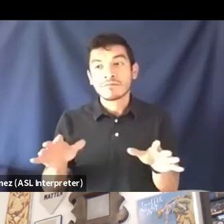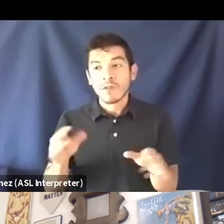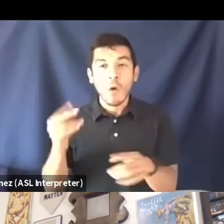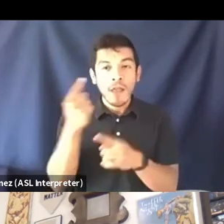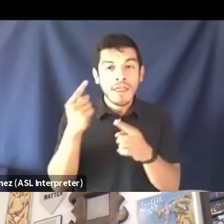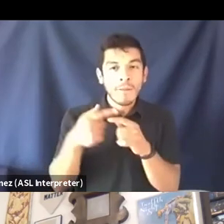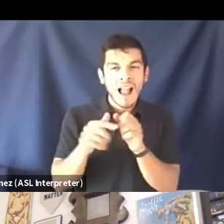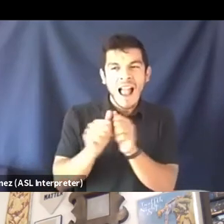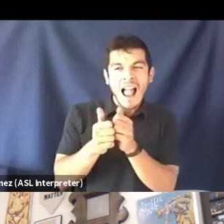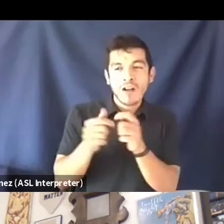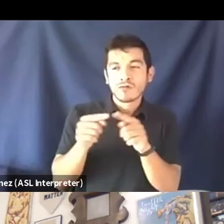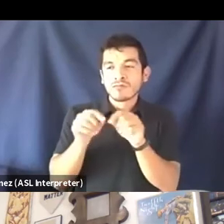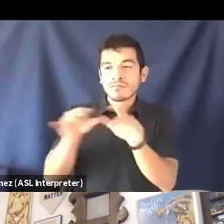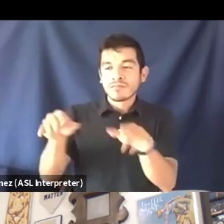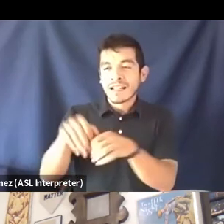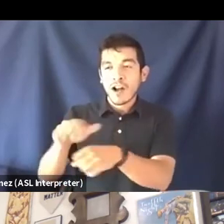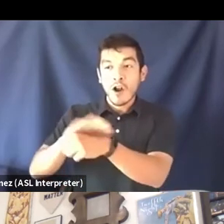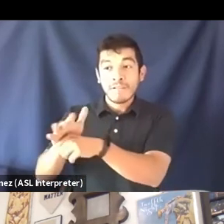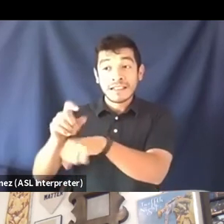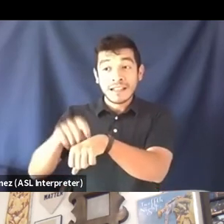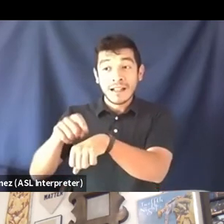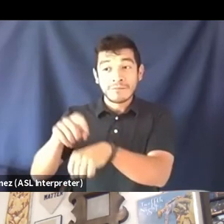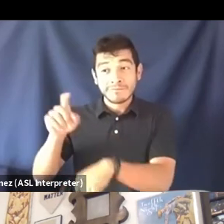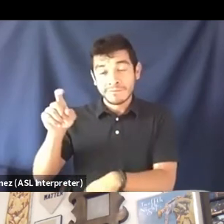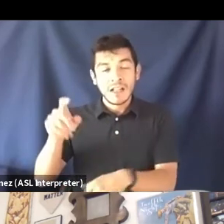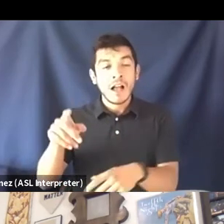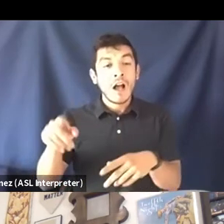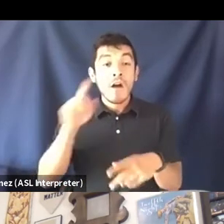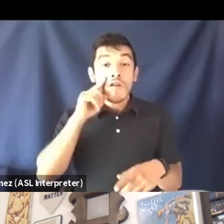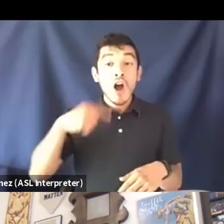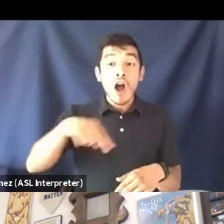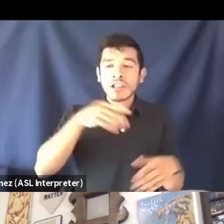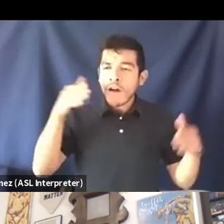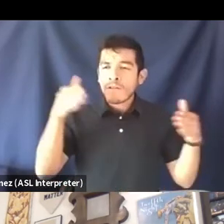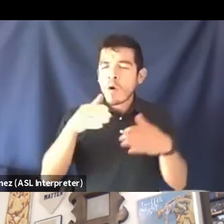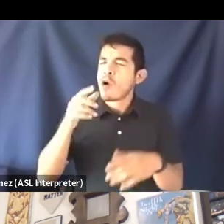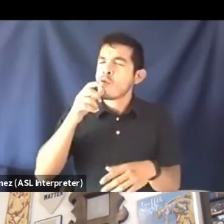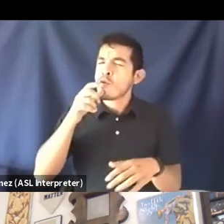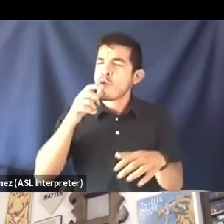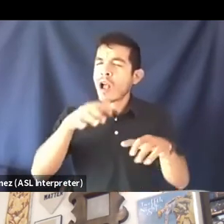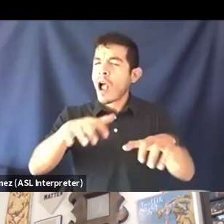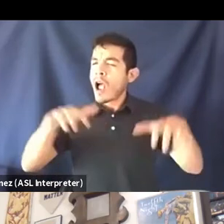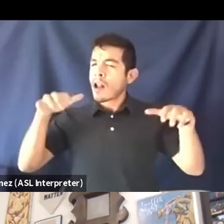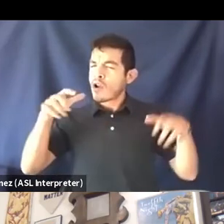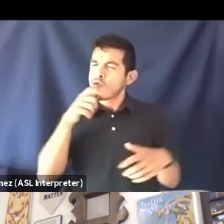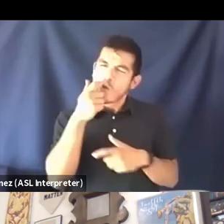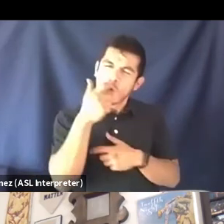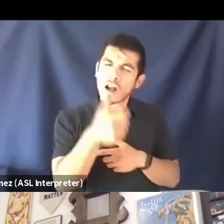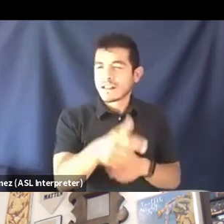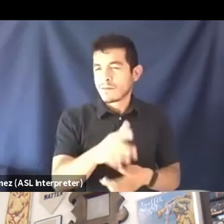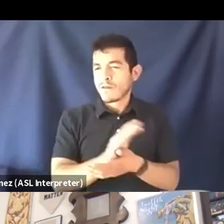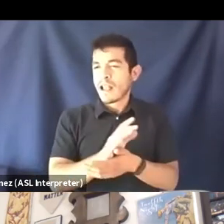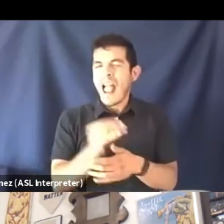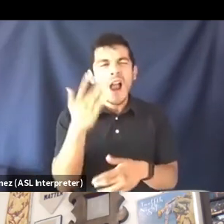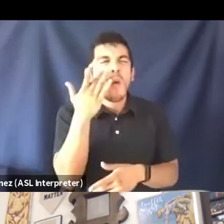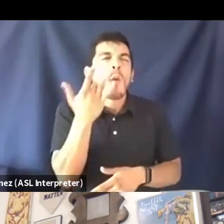about how to put it out in this world, is it was really for us being focused on who is the audience for this film? What did we make this film for?